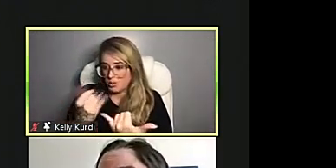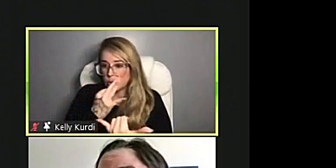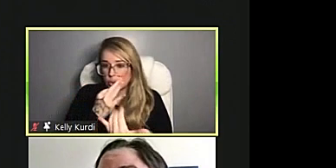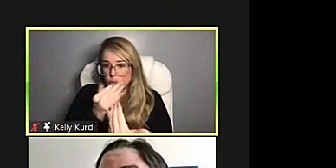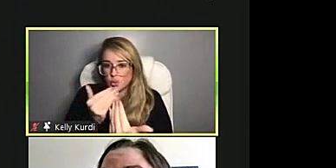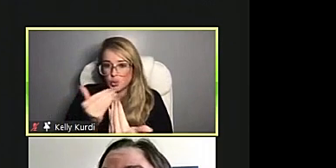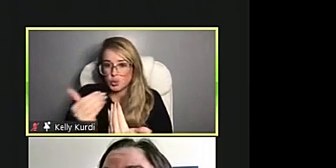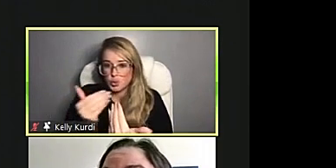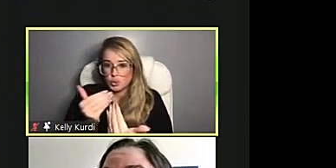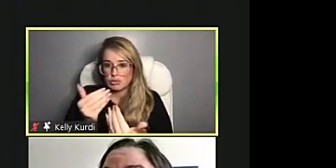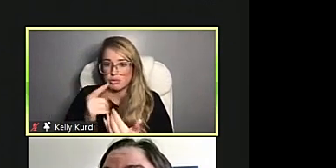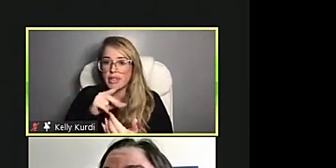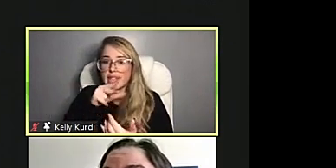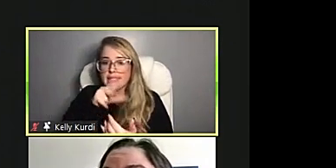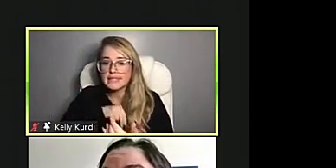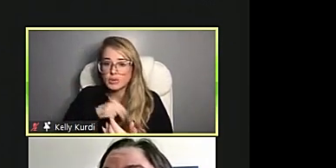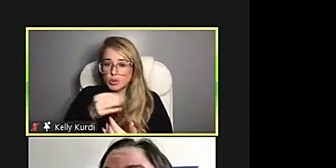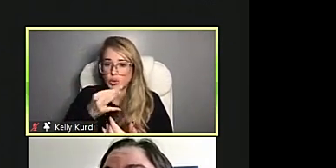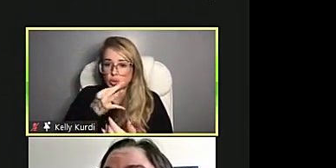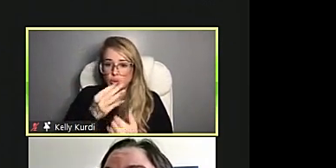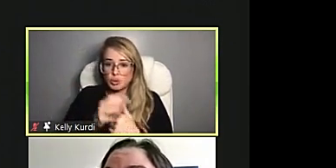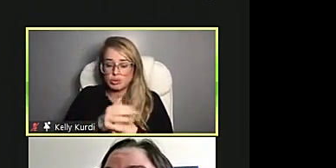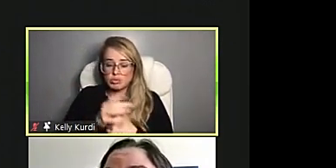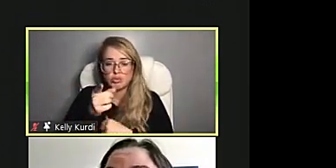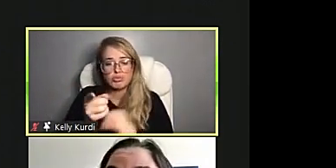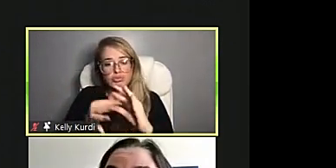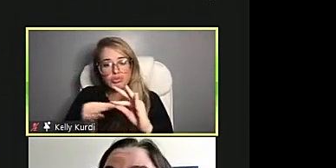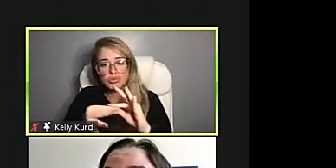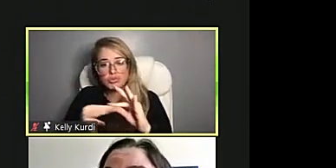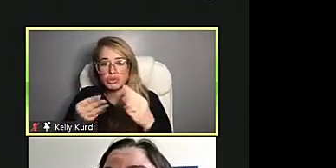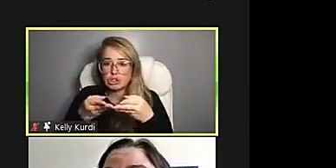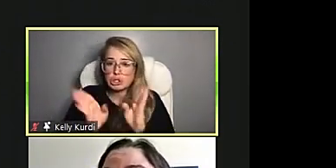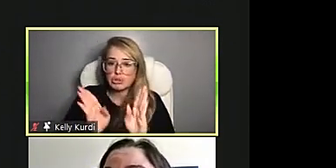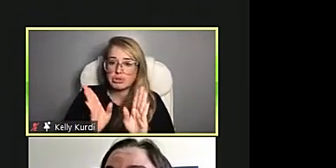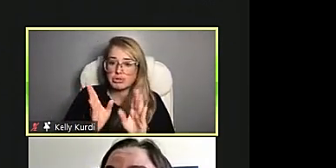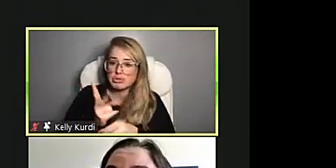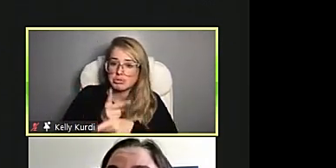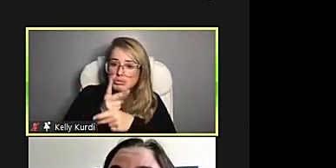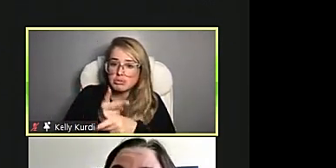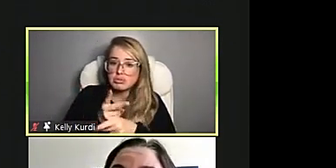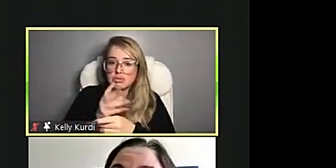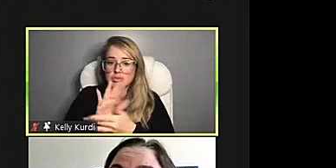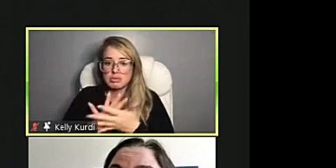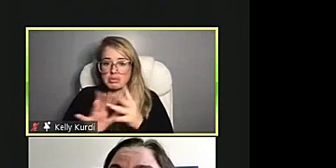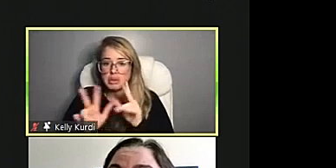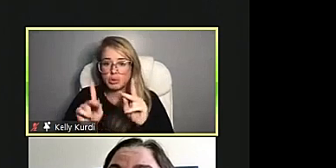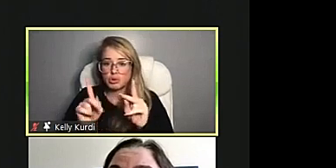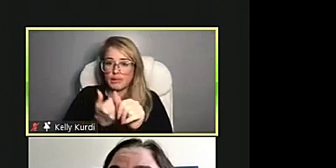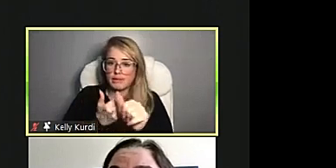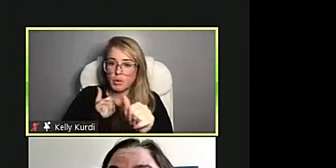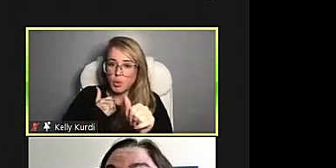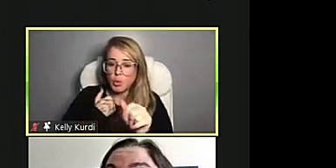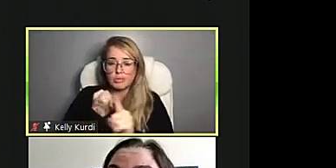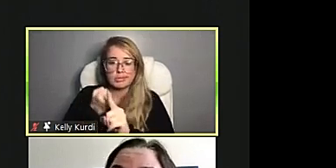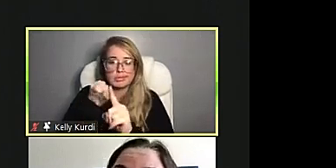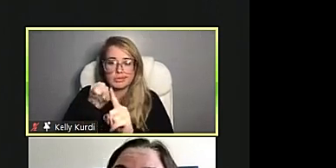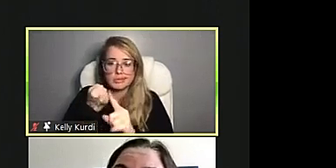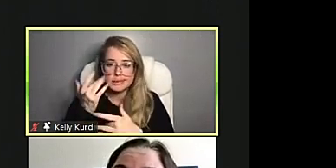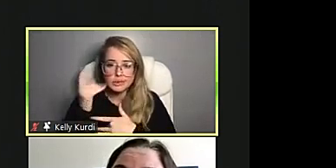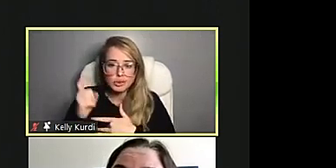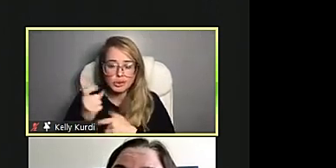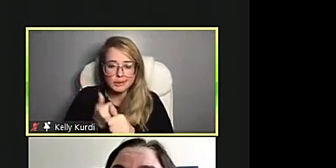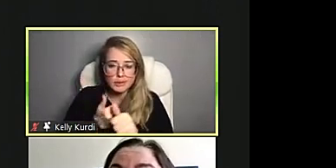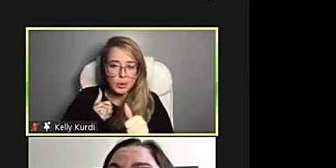mentioned, general precautions people should be taking to avoid getting sick right now. Is